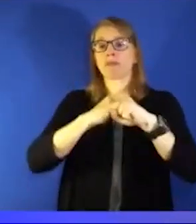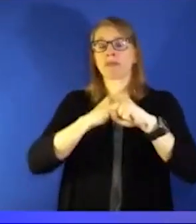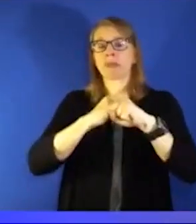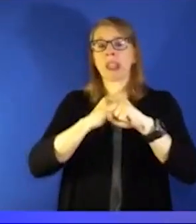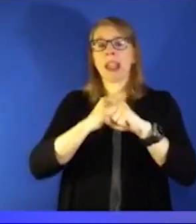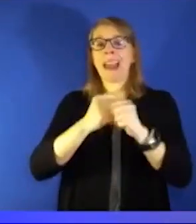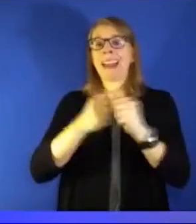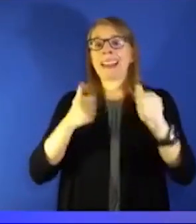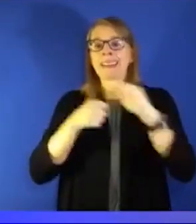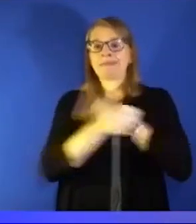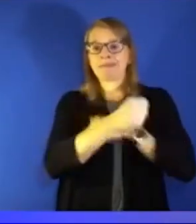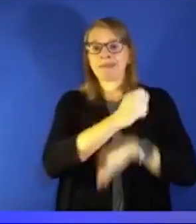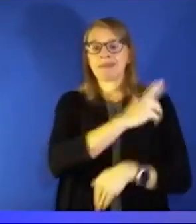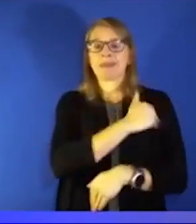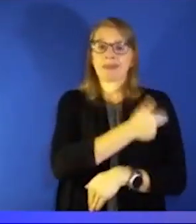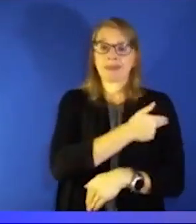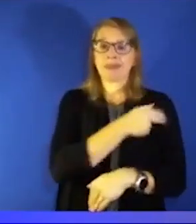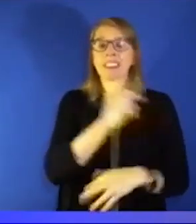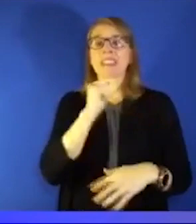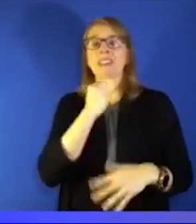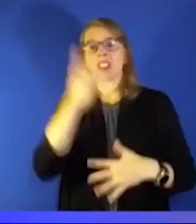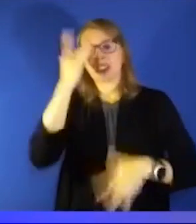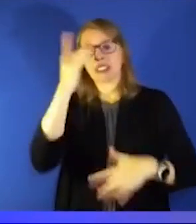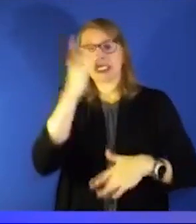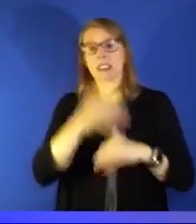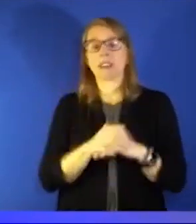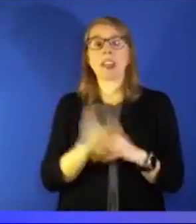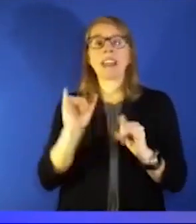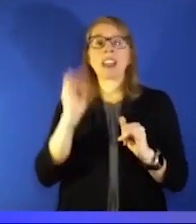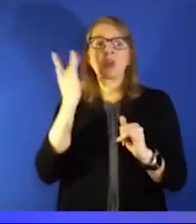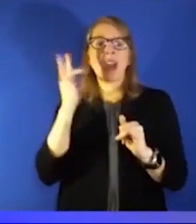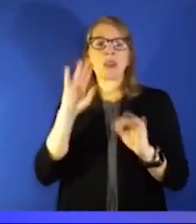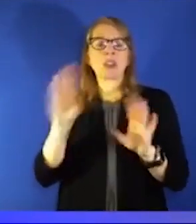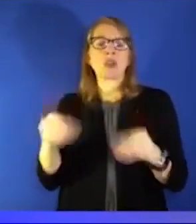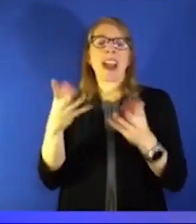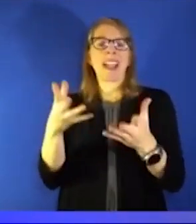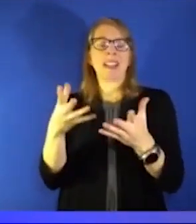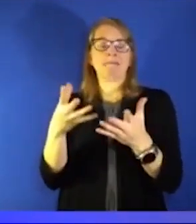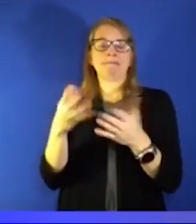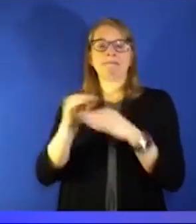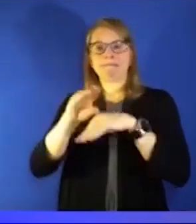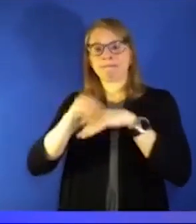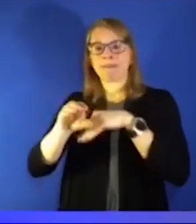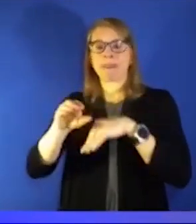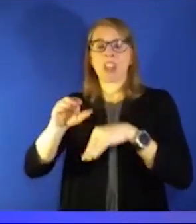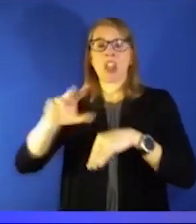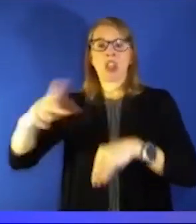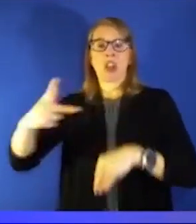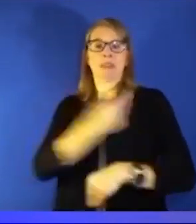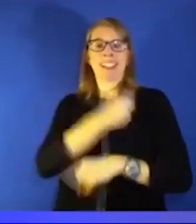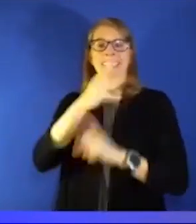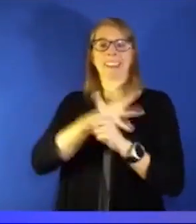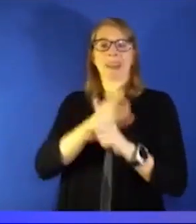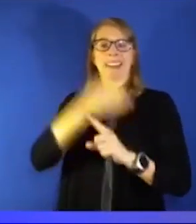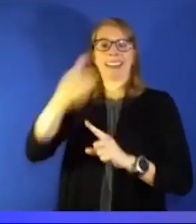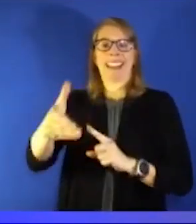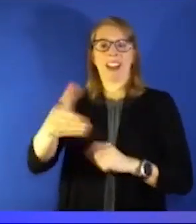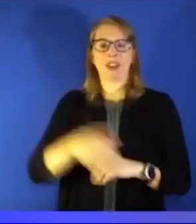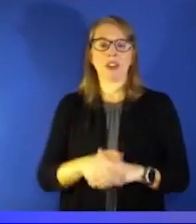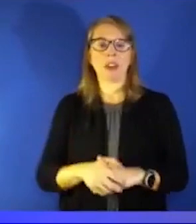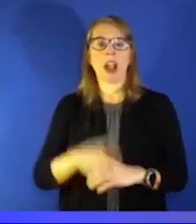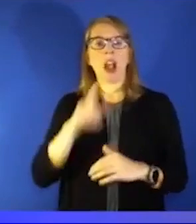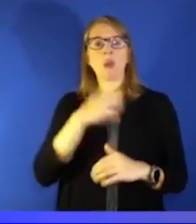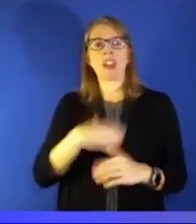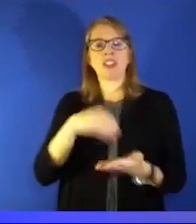hospitalization. And so that's why we try to give some guidance around a 3rd dose 6 months later. Yeah. I wish I would have written down what Dr.